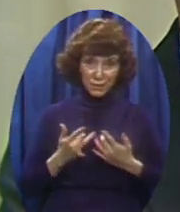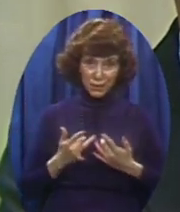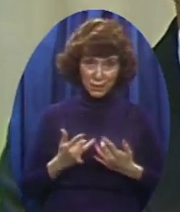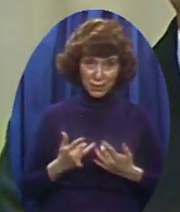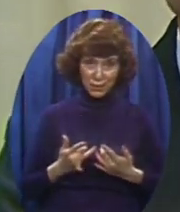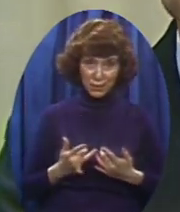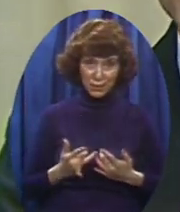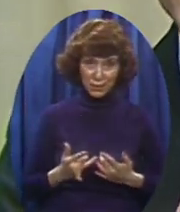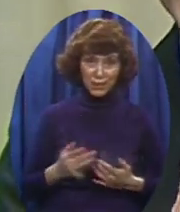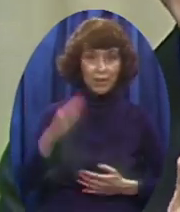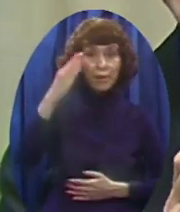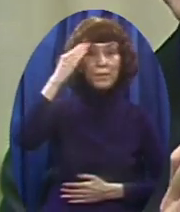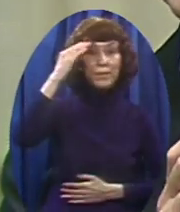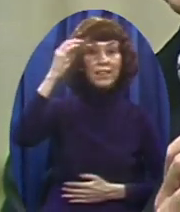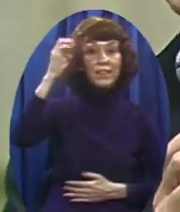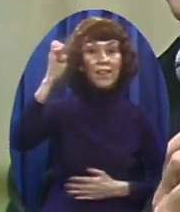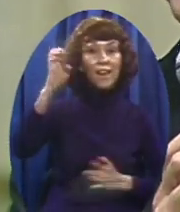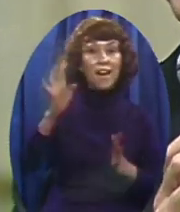For